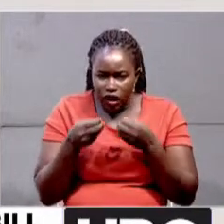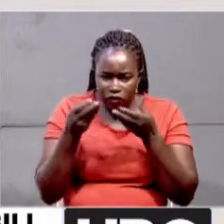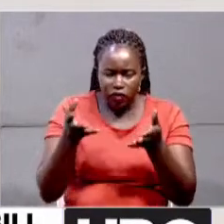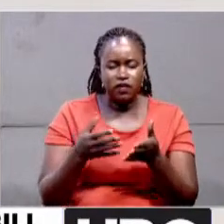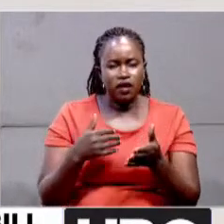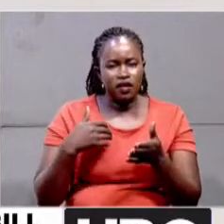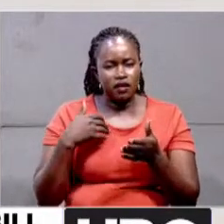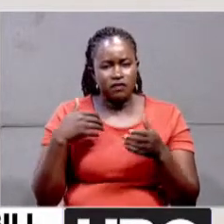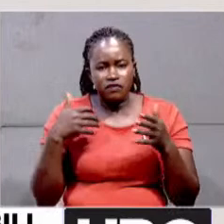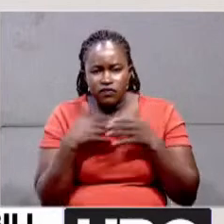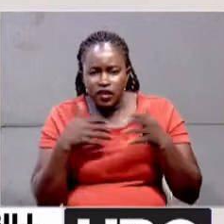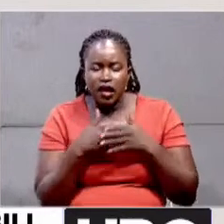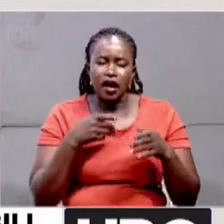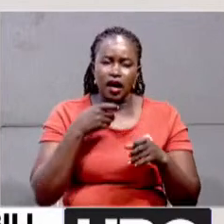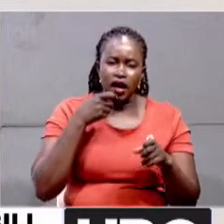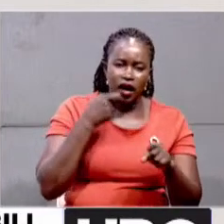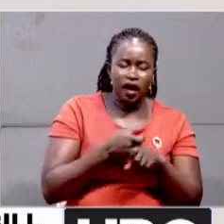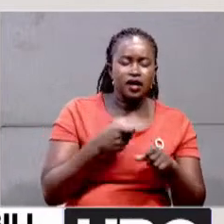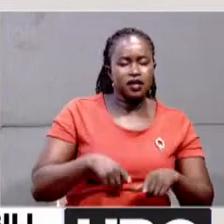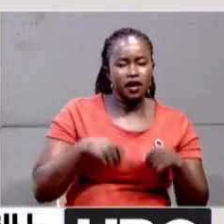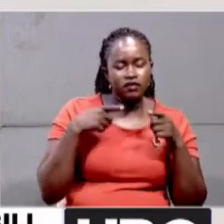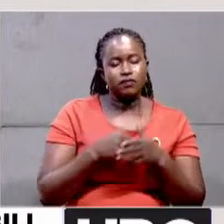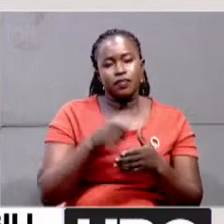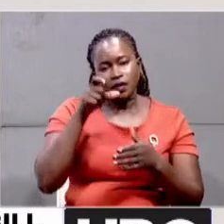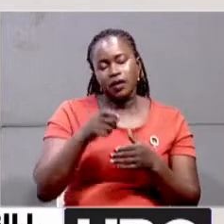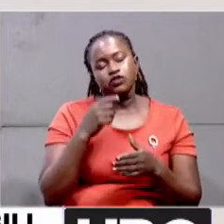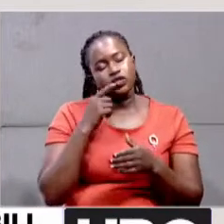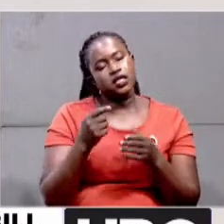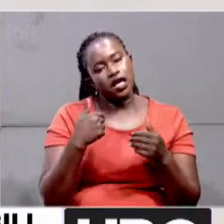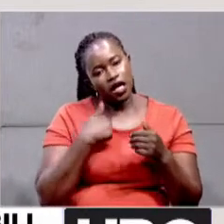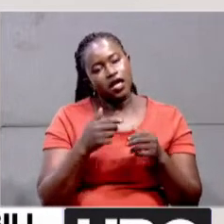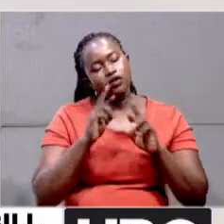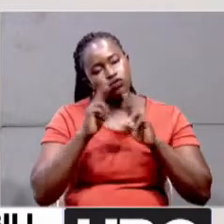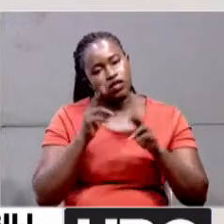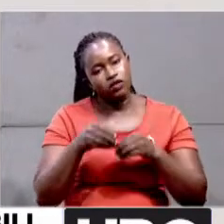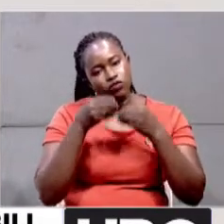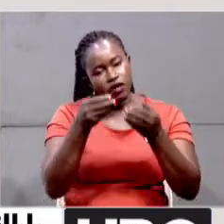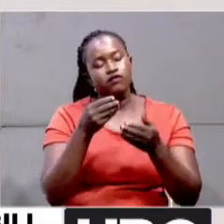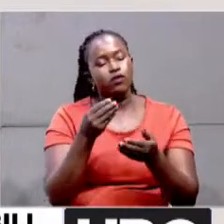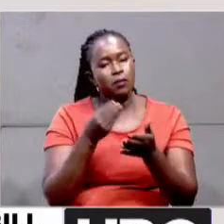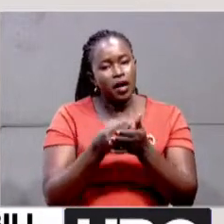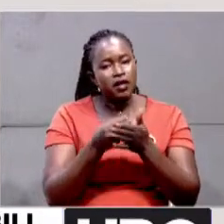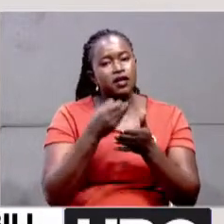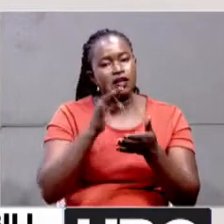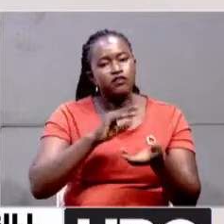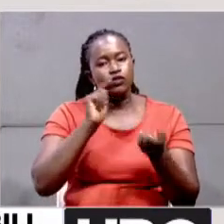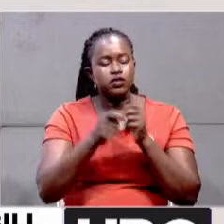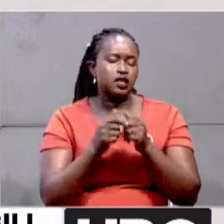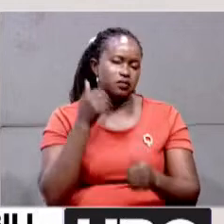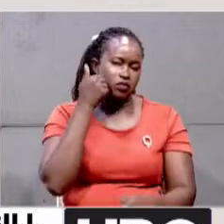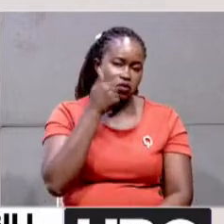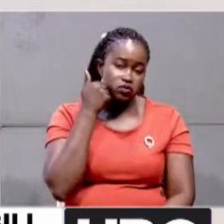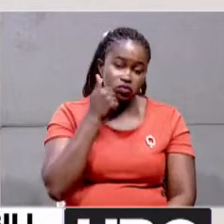fear difficulties. Somebody says, I'll give you money if you become a prostitute.